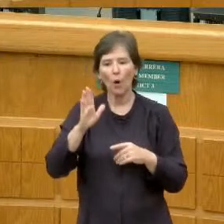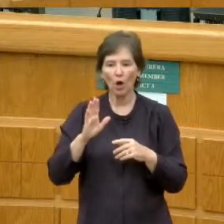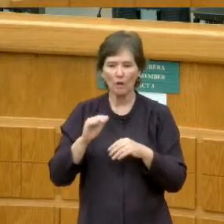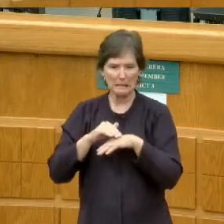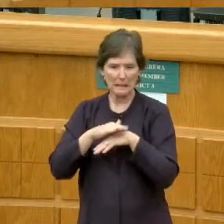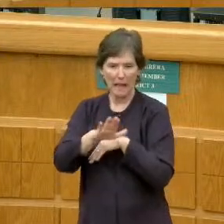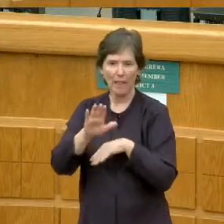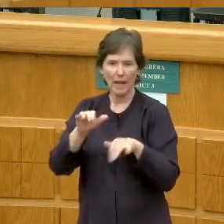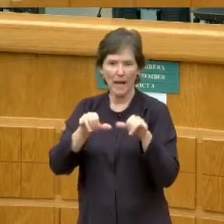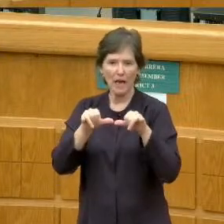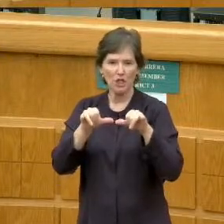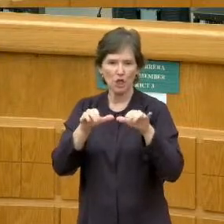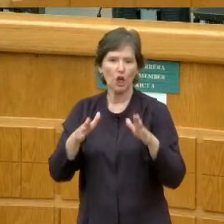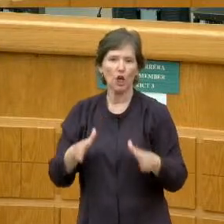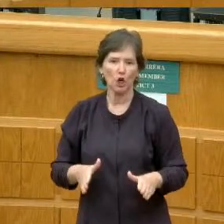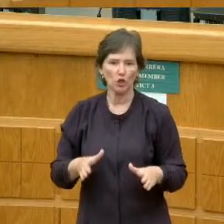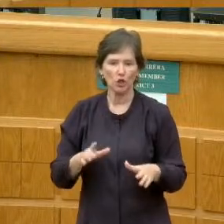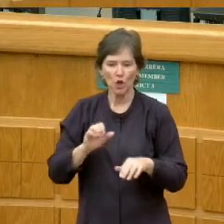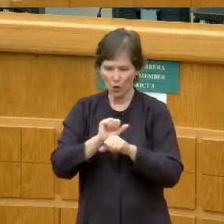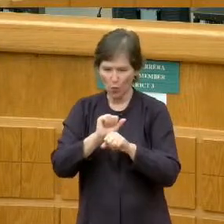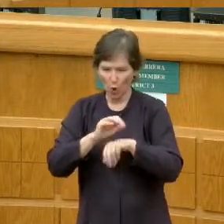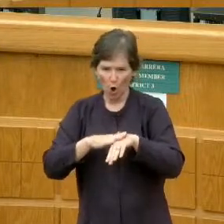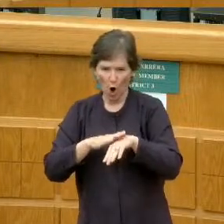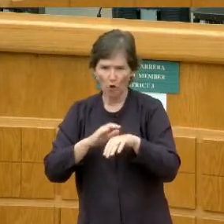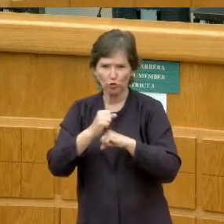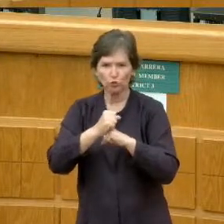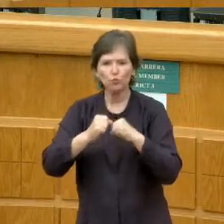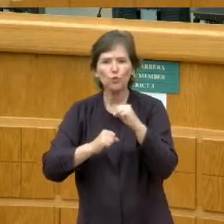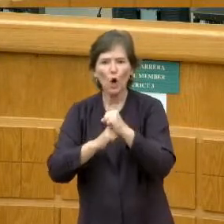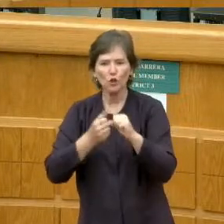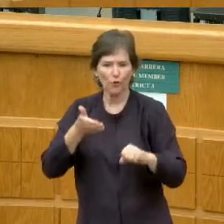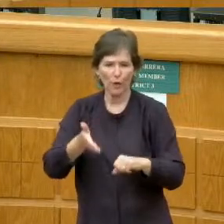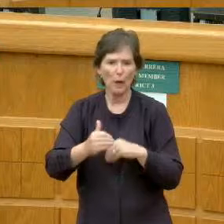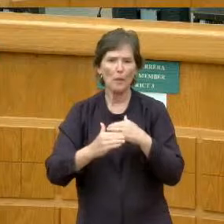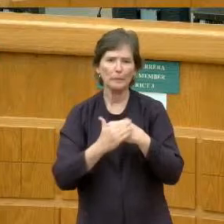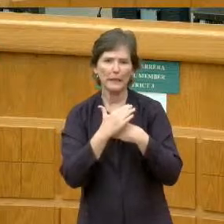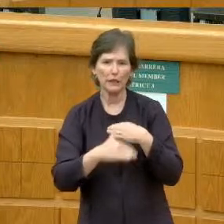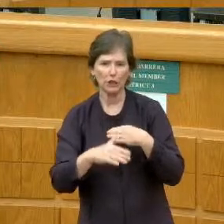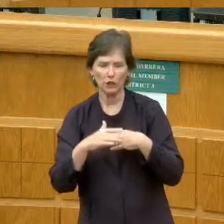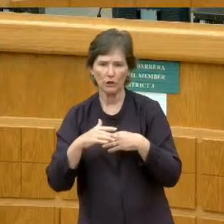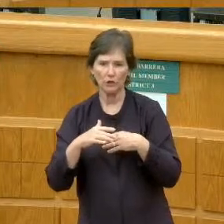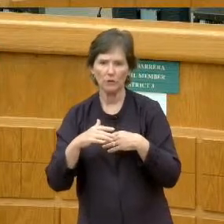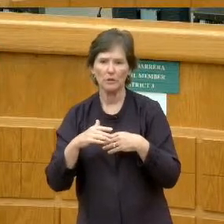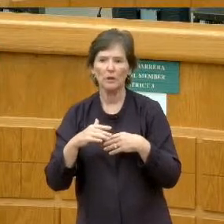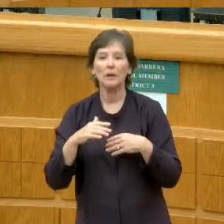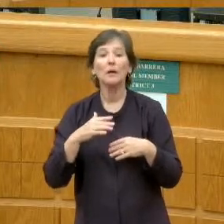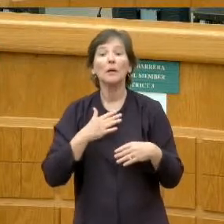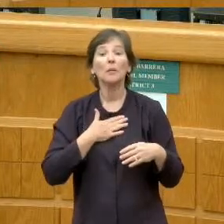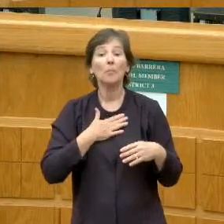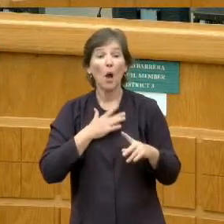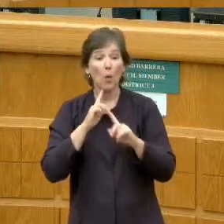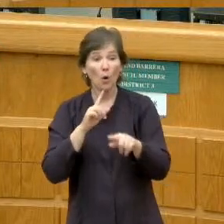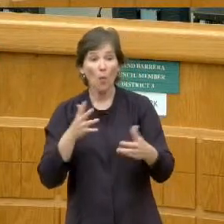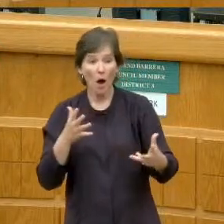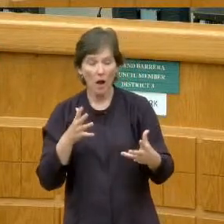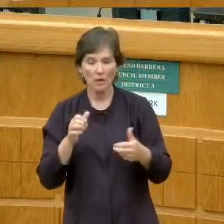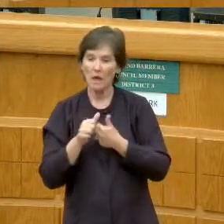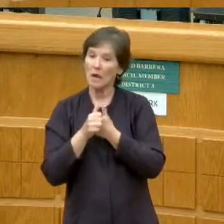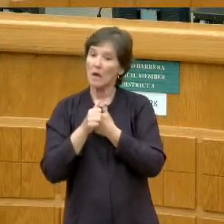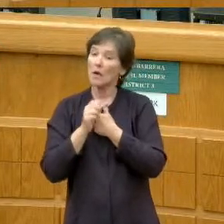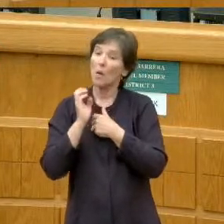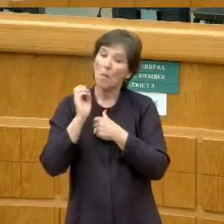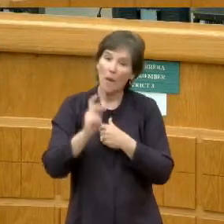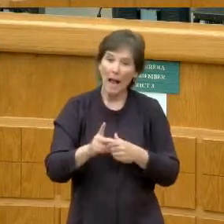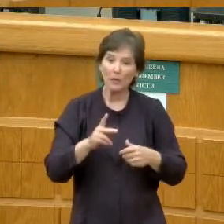to work on structural integrity. And my goal is simple. Get us back to healthy, get us back to fishing on